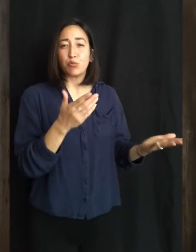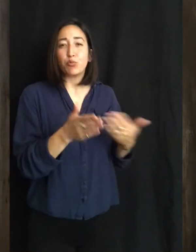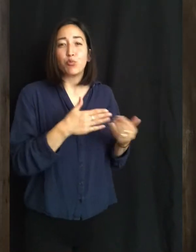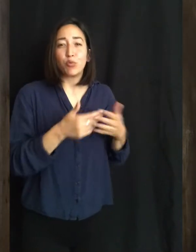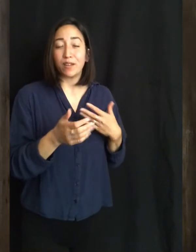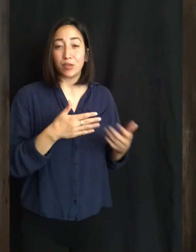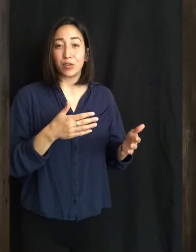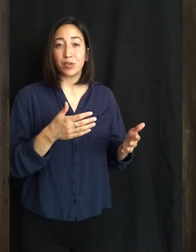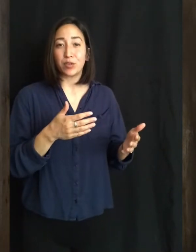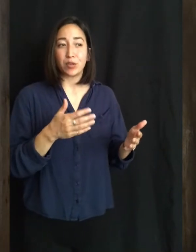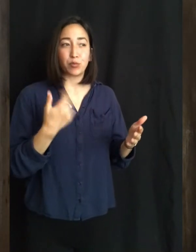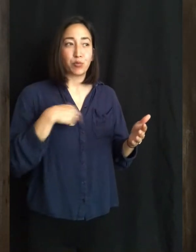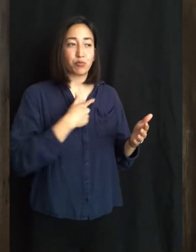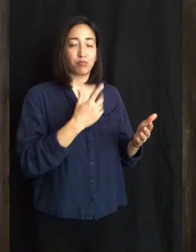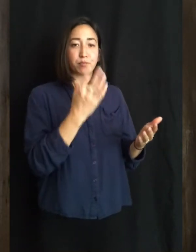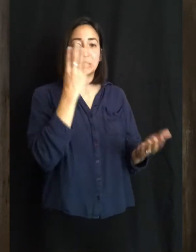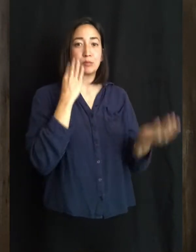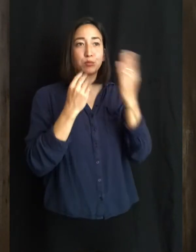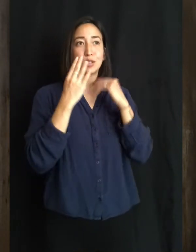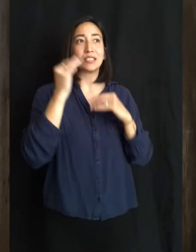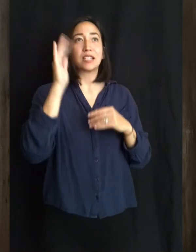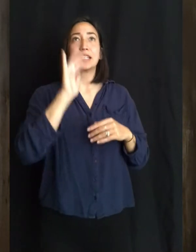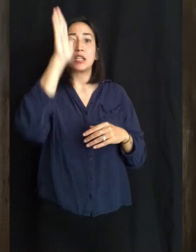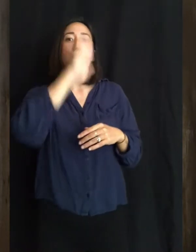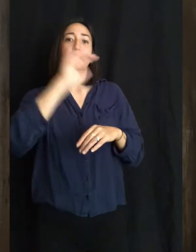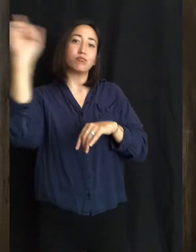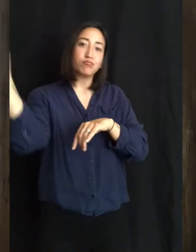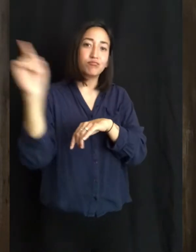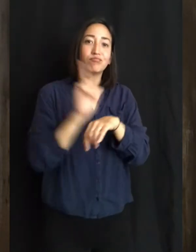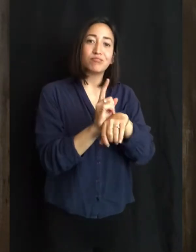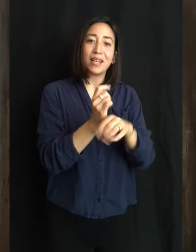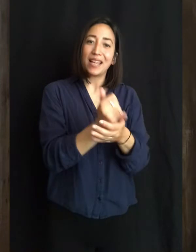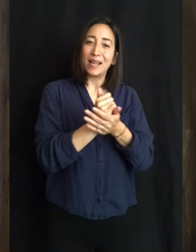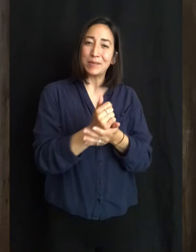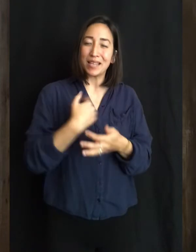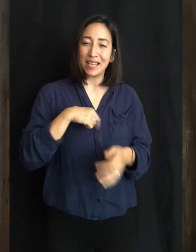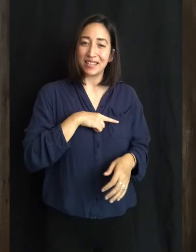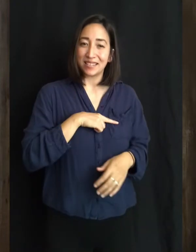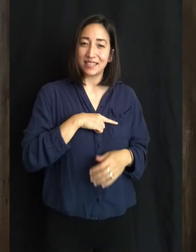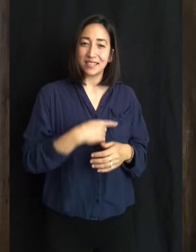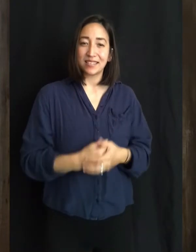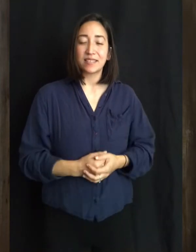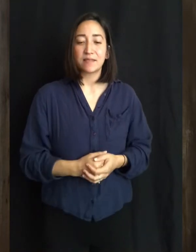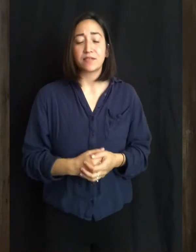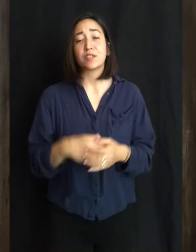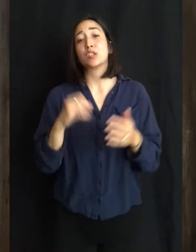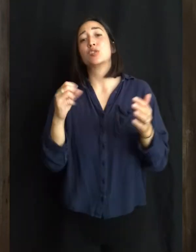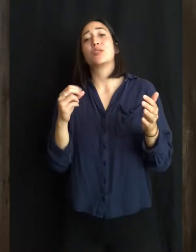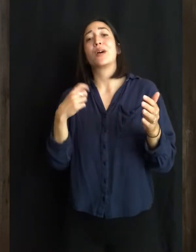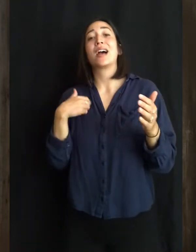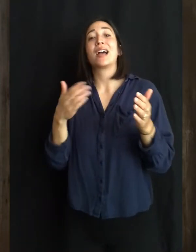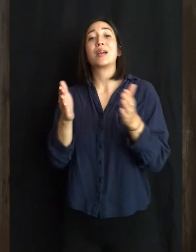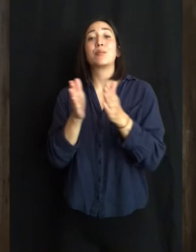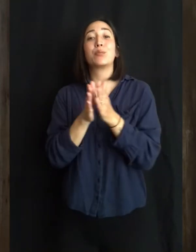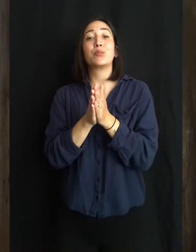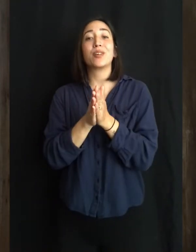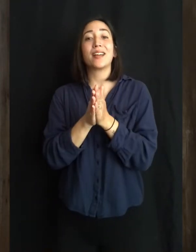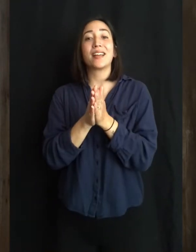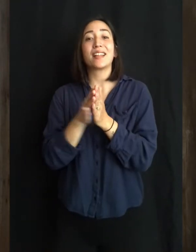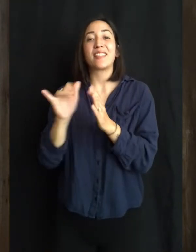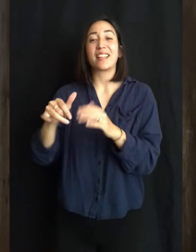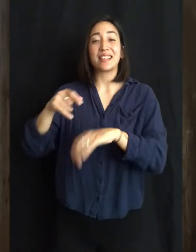about. God is the one who comes and helps us in those times. So may this also